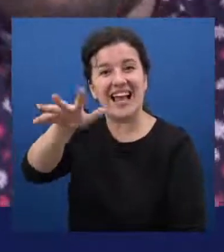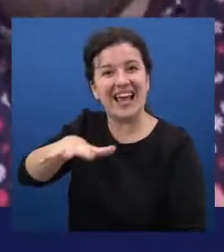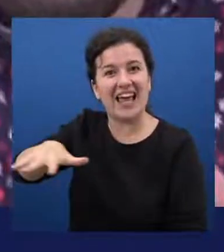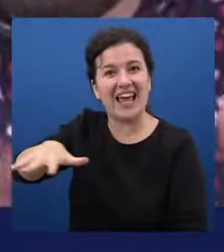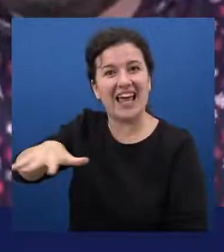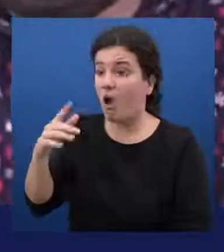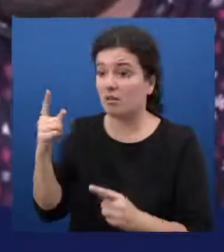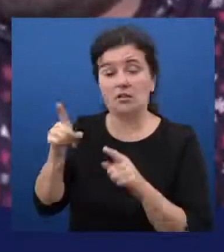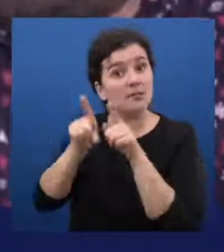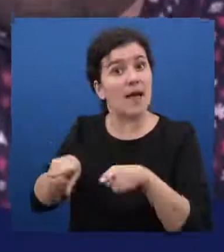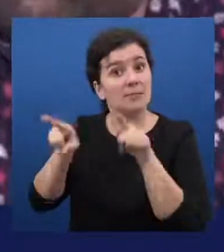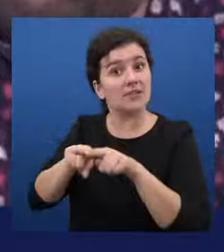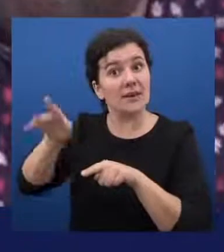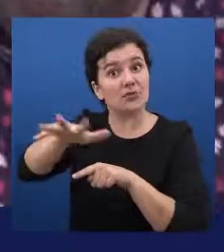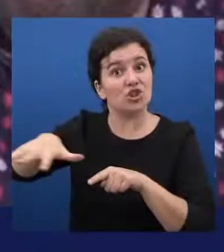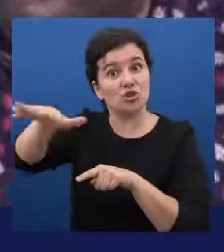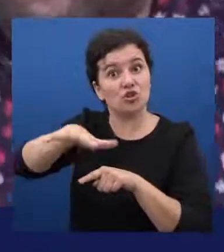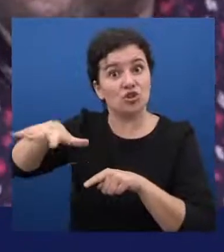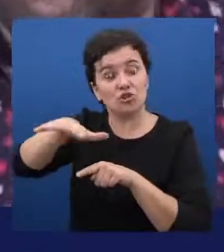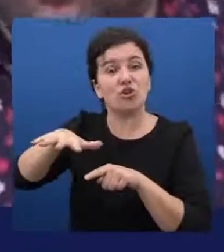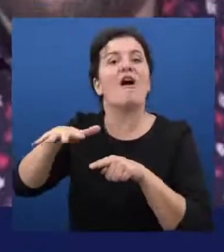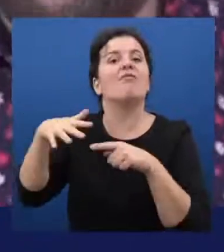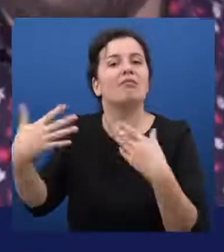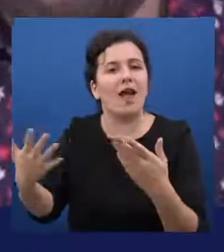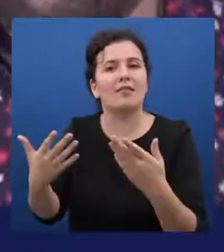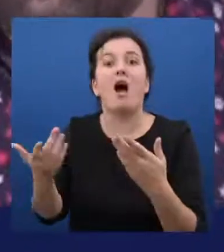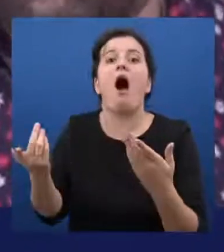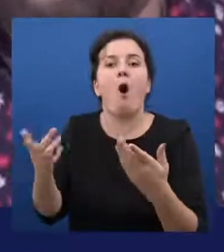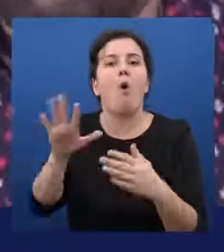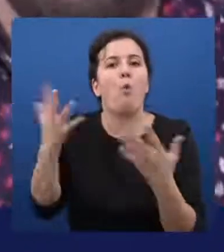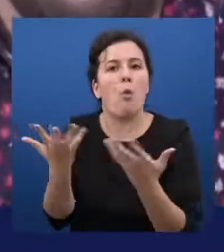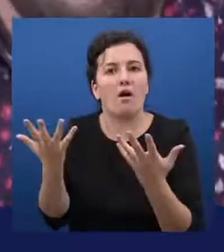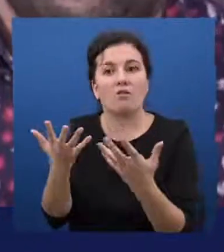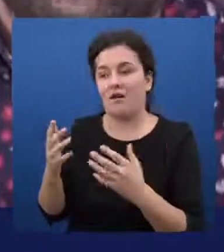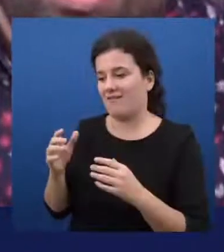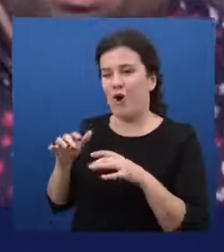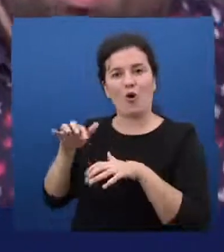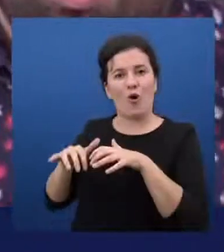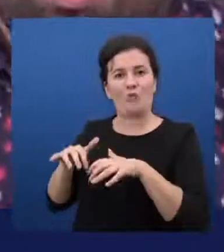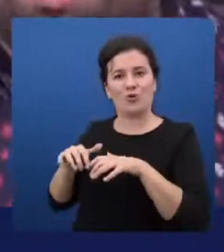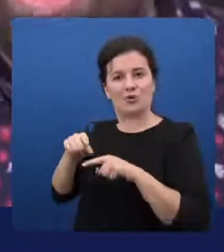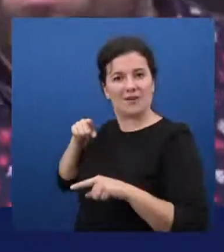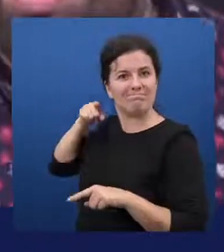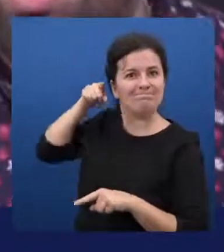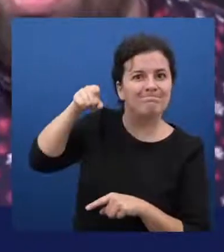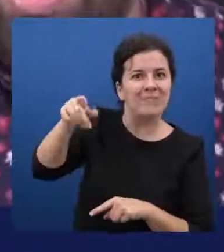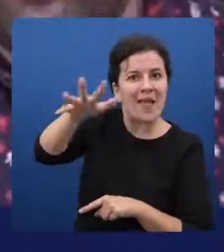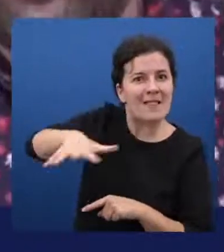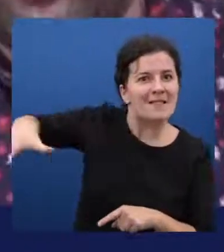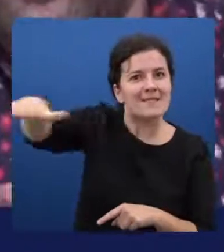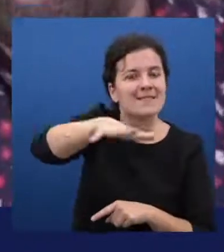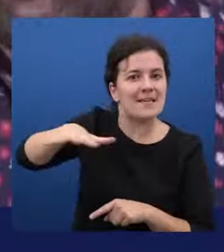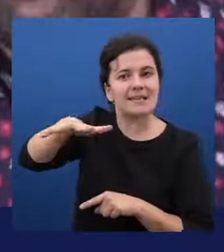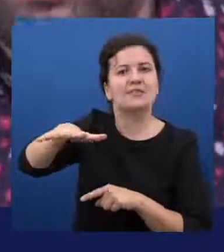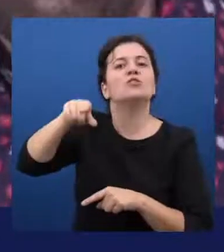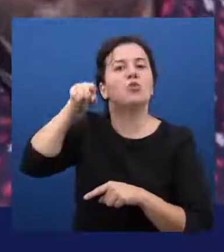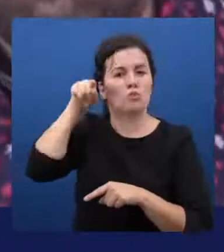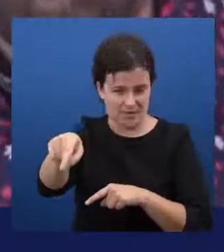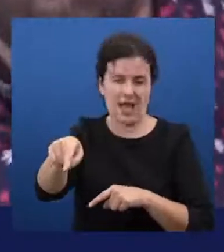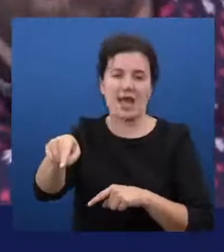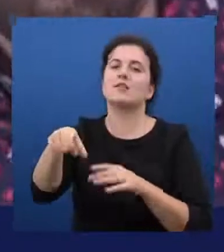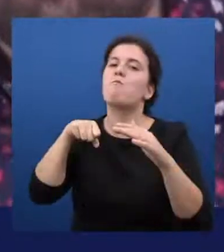sudden there's a double problem, right? Yeah. Now you have computers saying that these are where the crimes happen, and that's just a simple